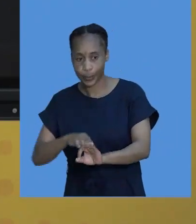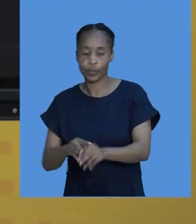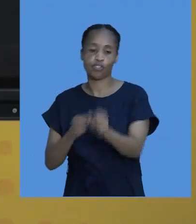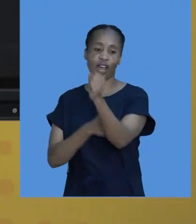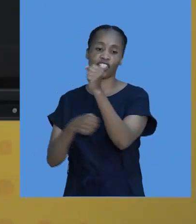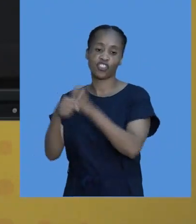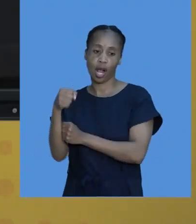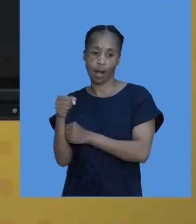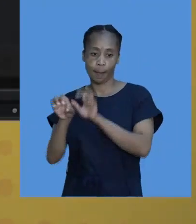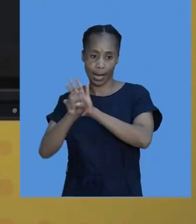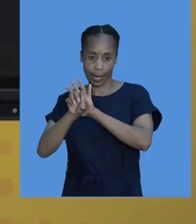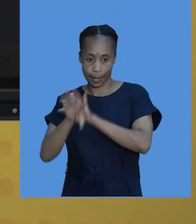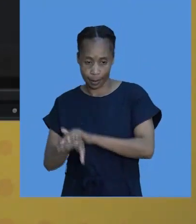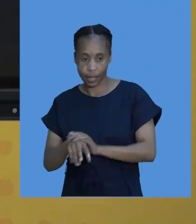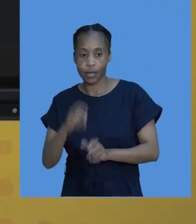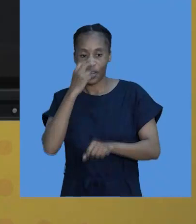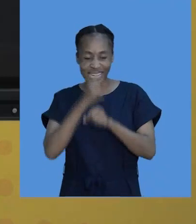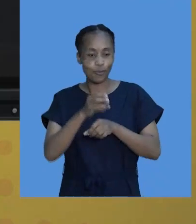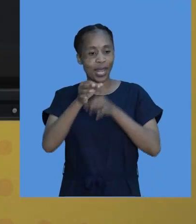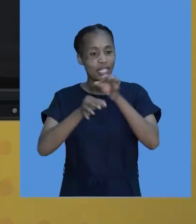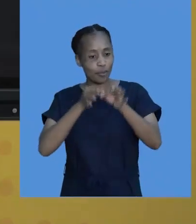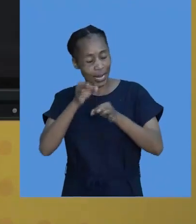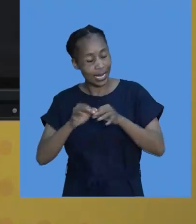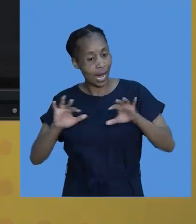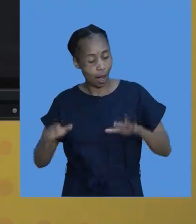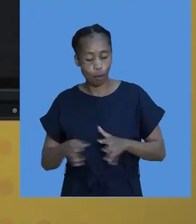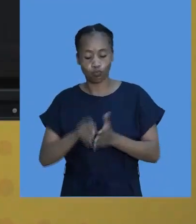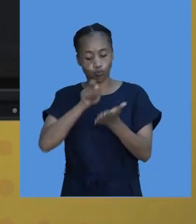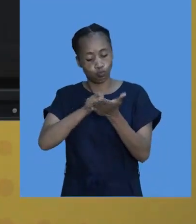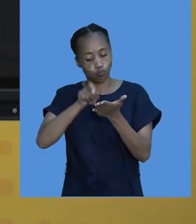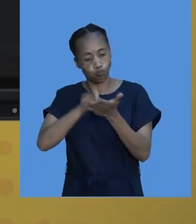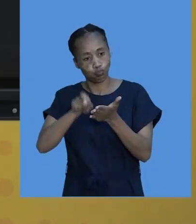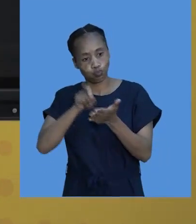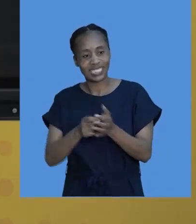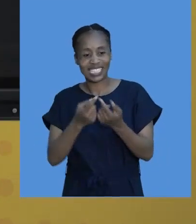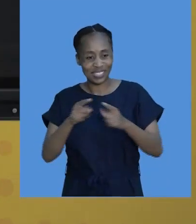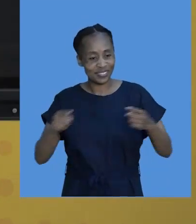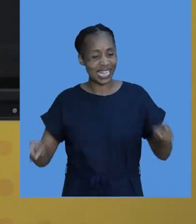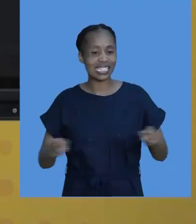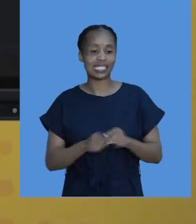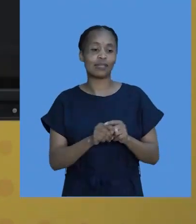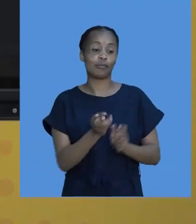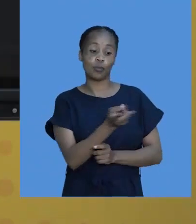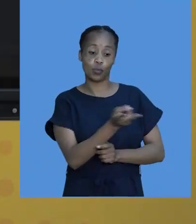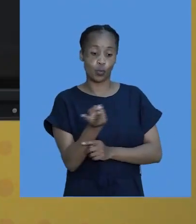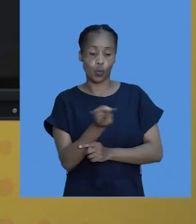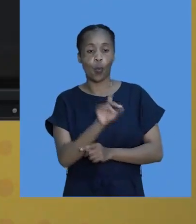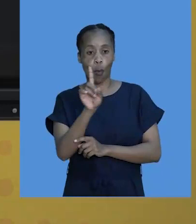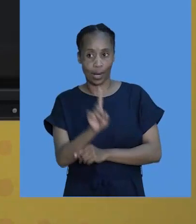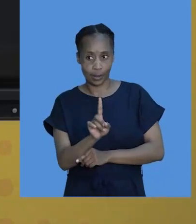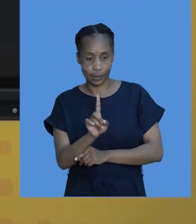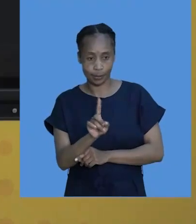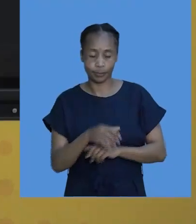imperfect market structure there. So be able to explain by means of words, right, the differences between a perfect